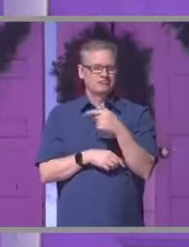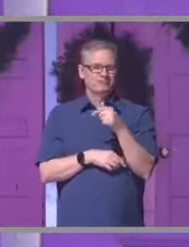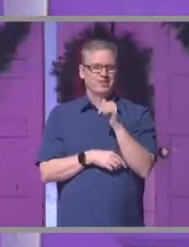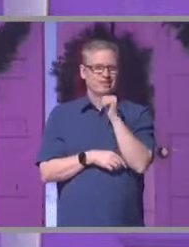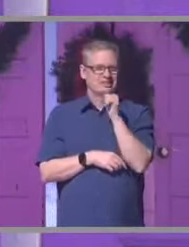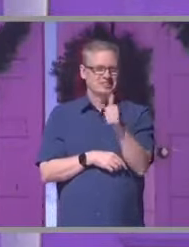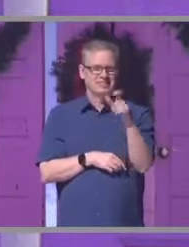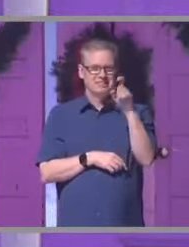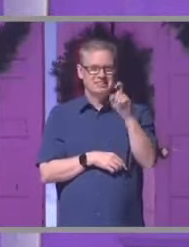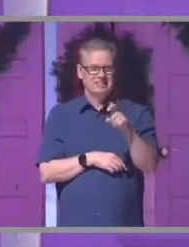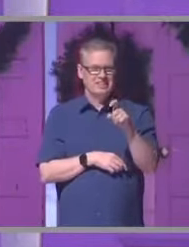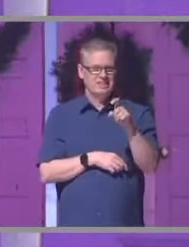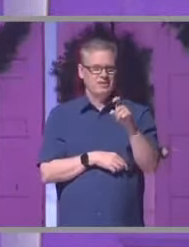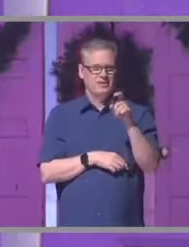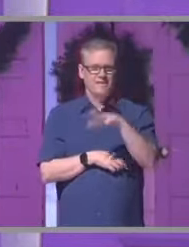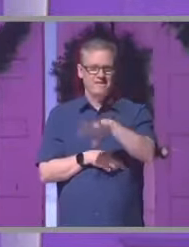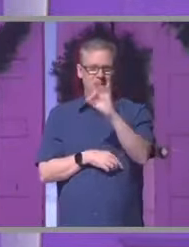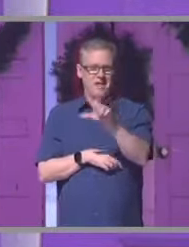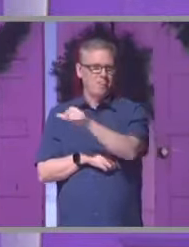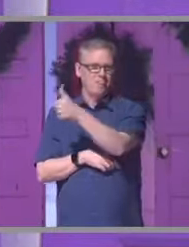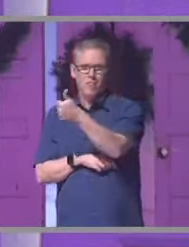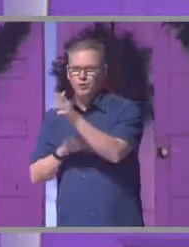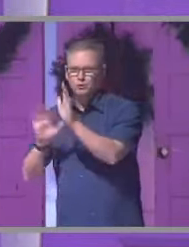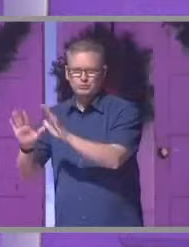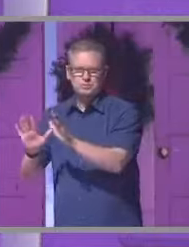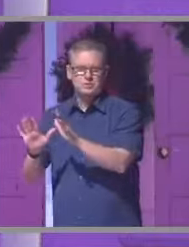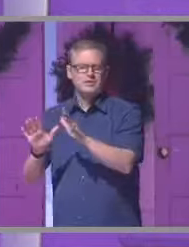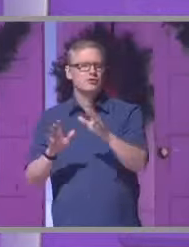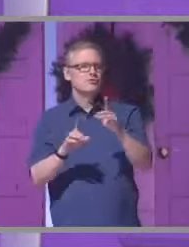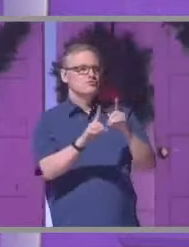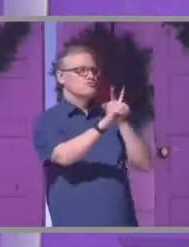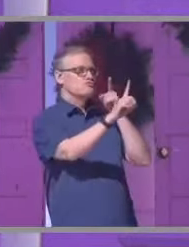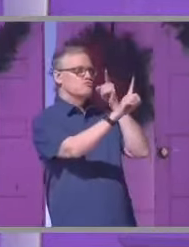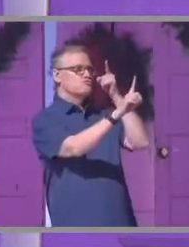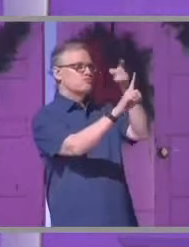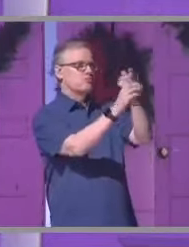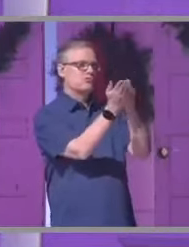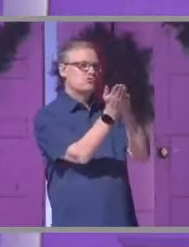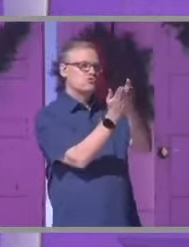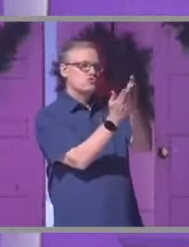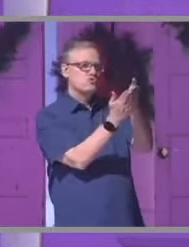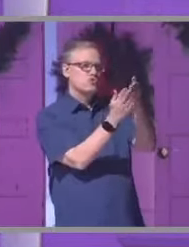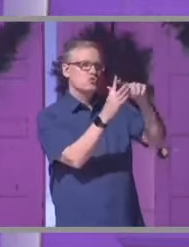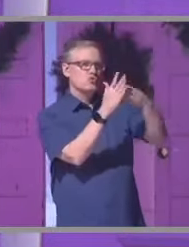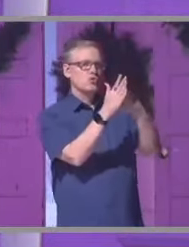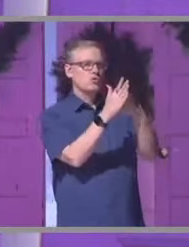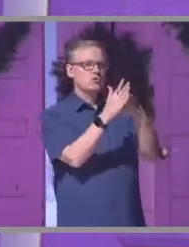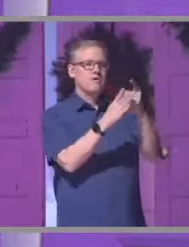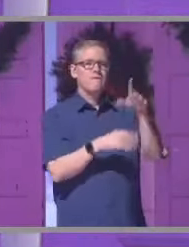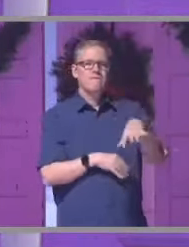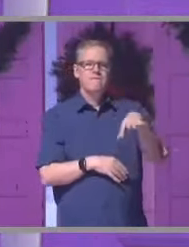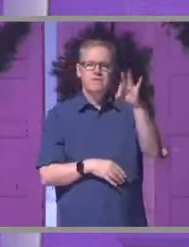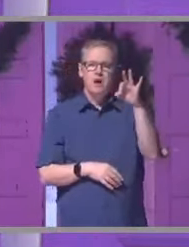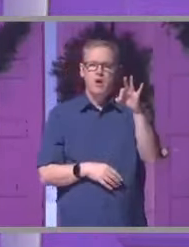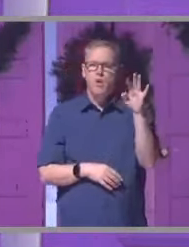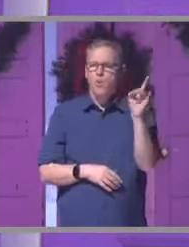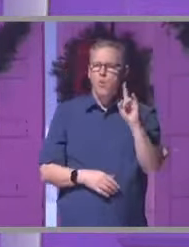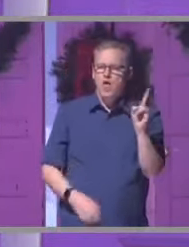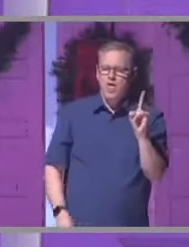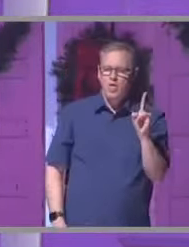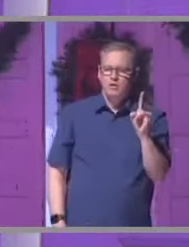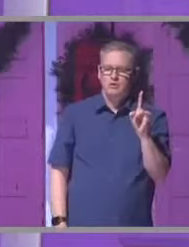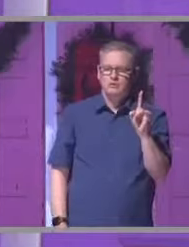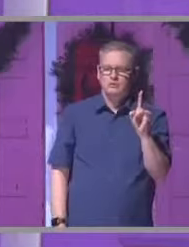different source to find that. We go to the one true source, and that's found in none